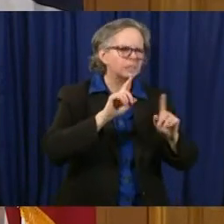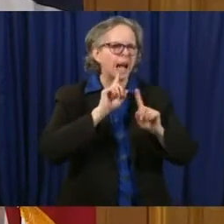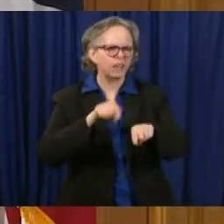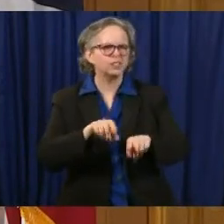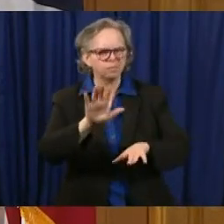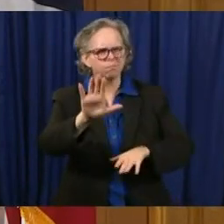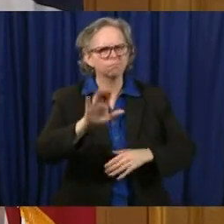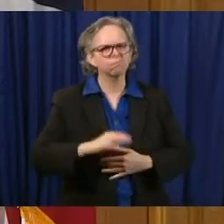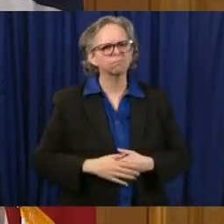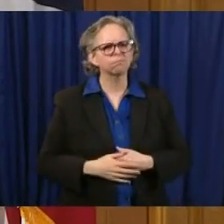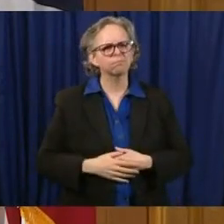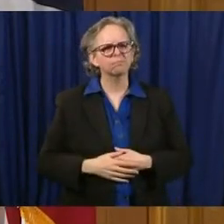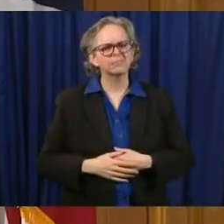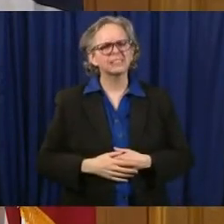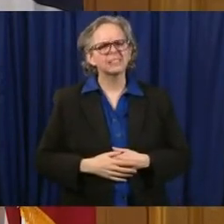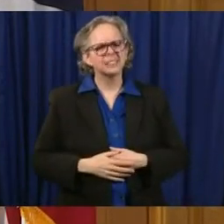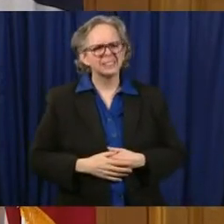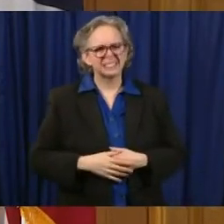that